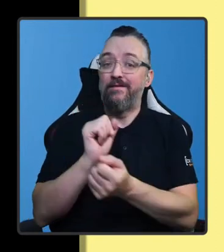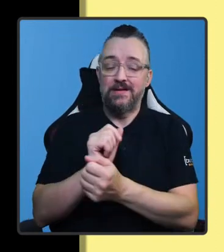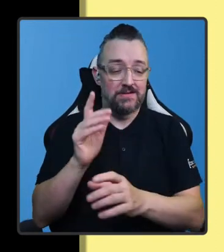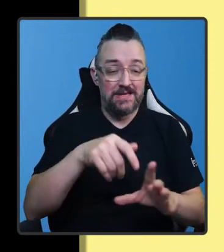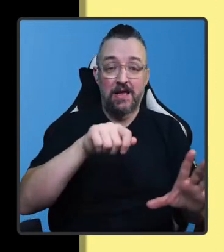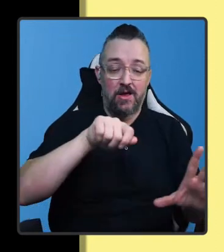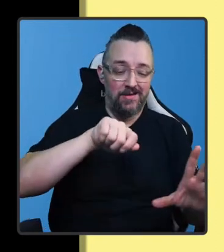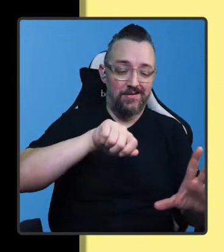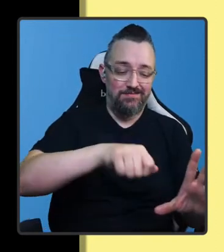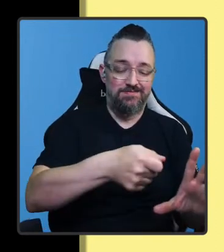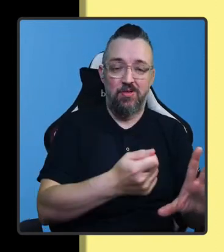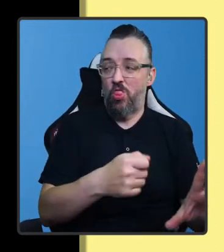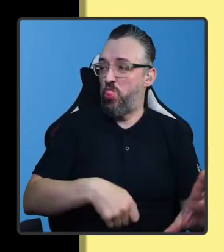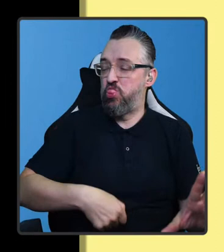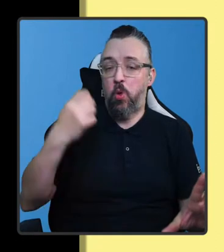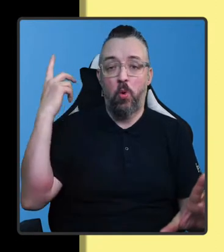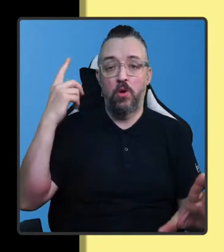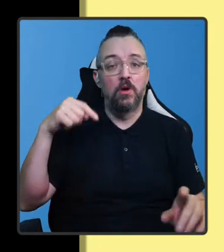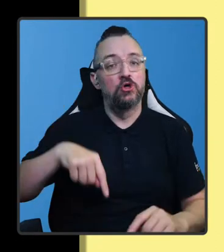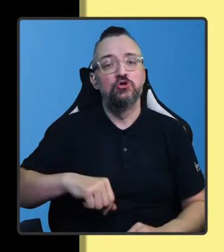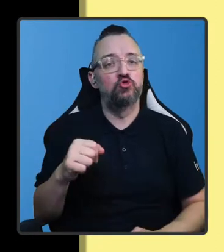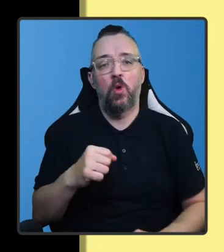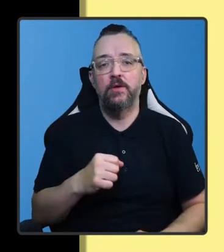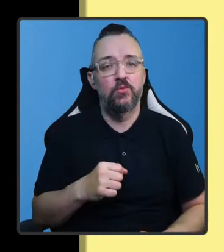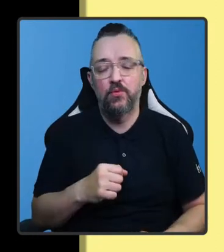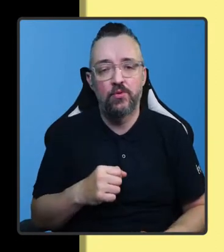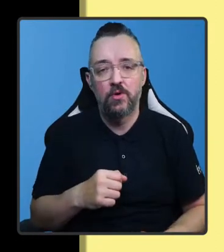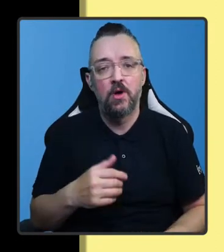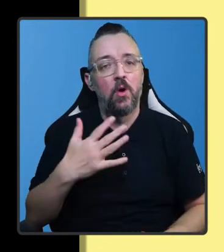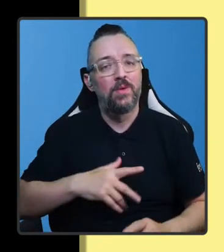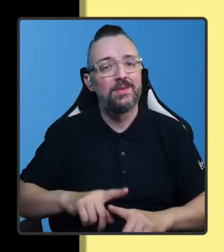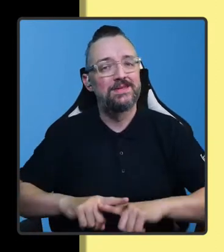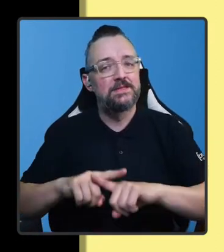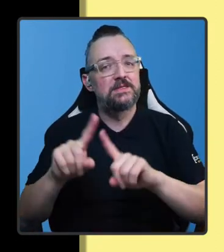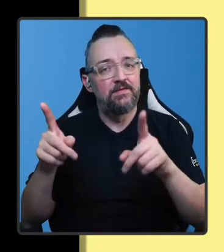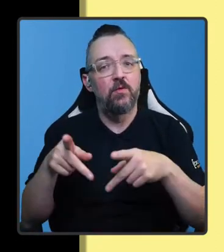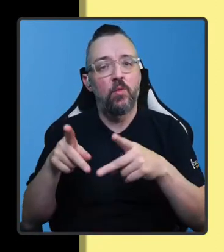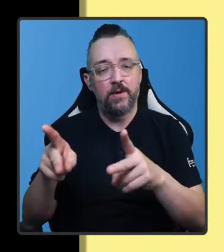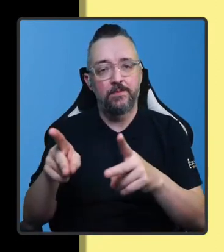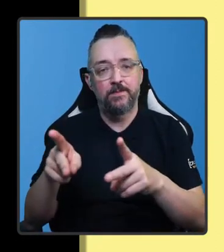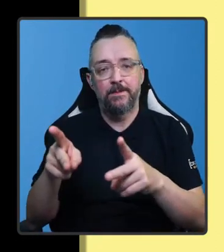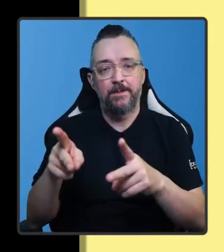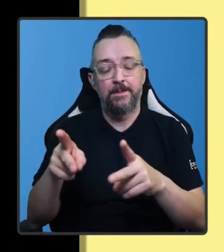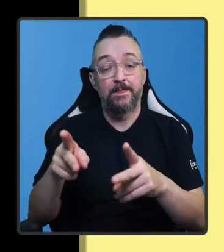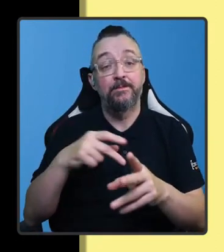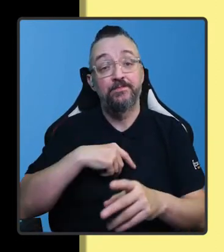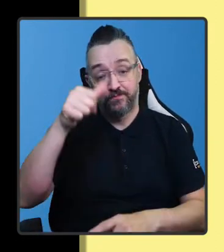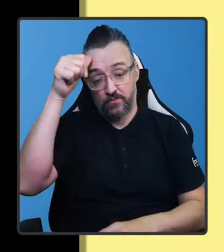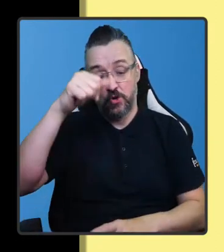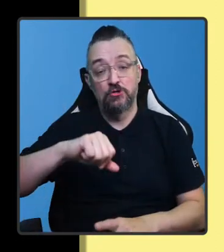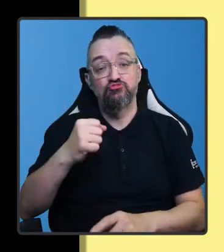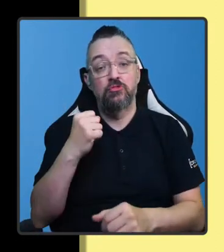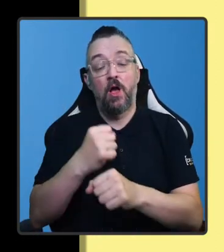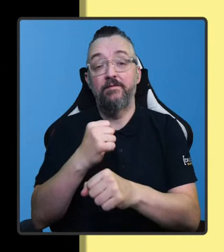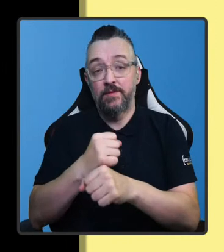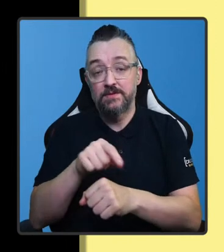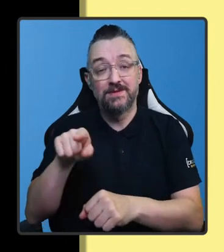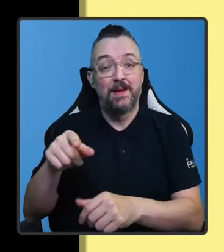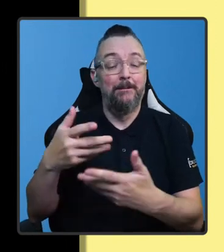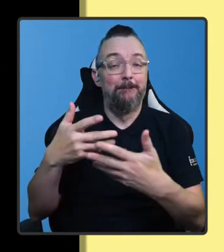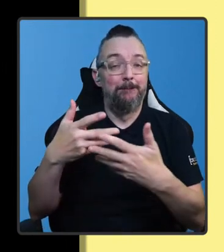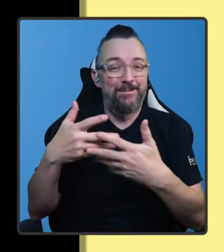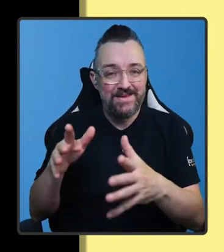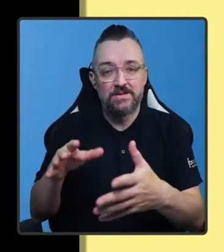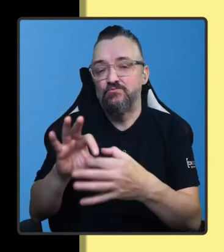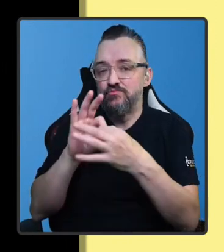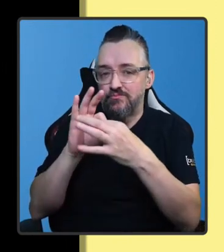away. No, not here in Scotland. We look for a different way of doing things. I know the Scottish Government are already working to produce